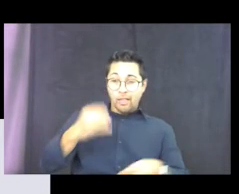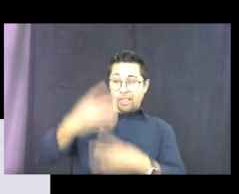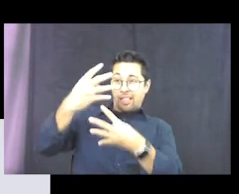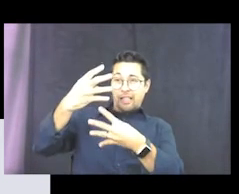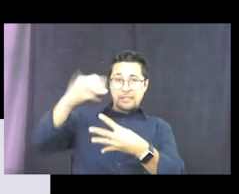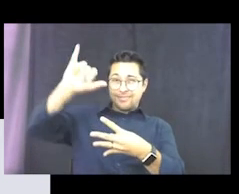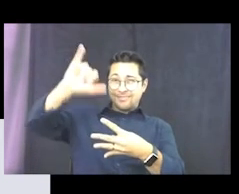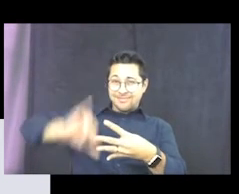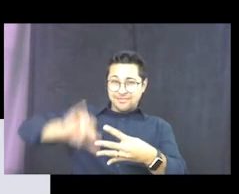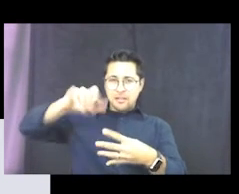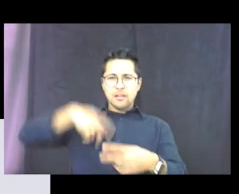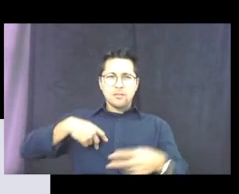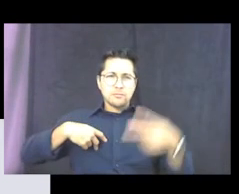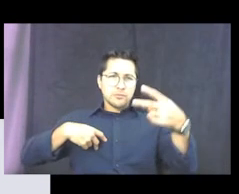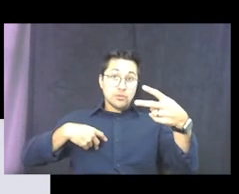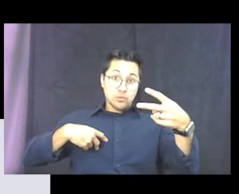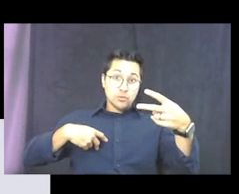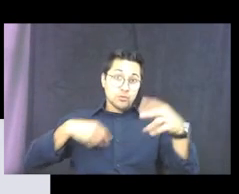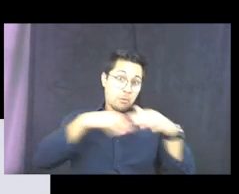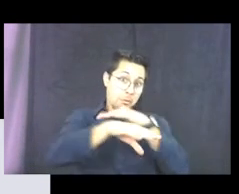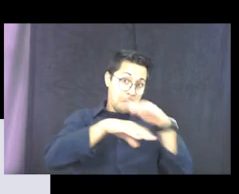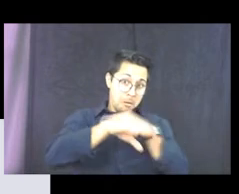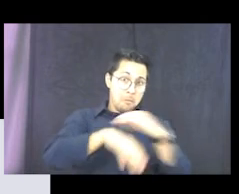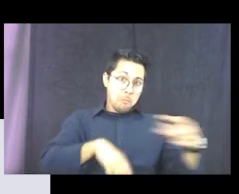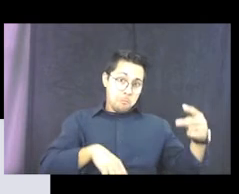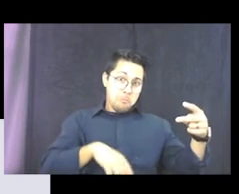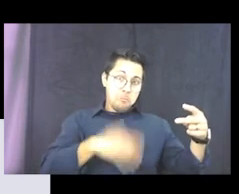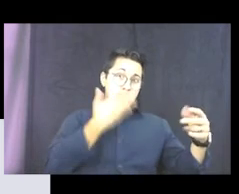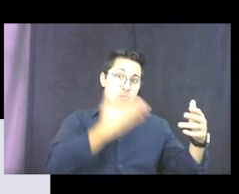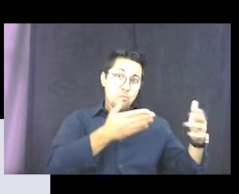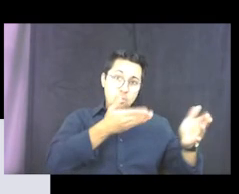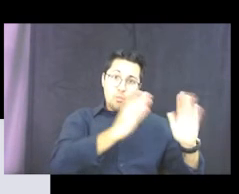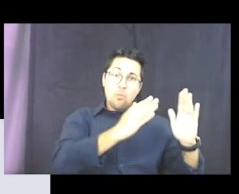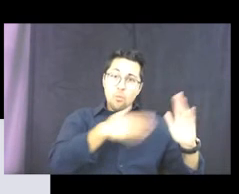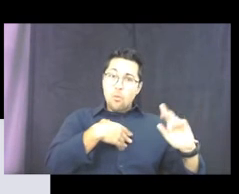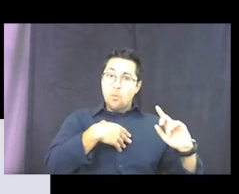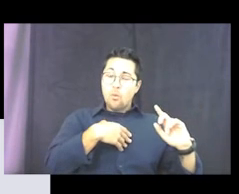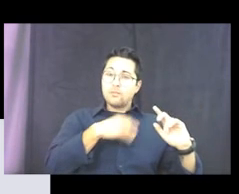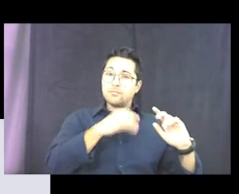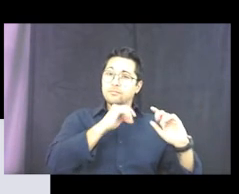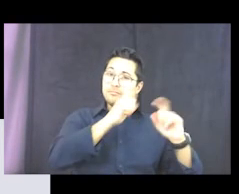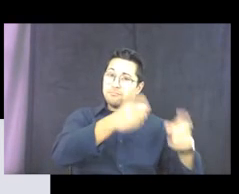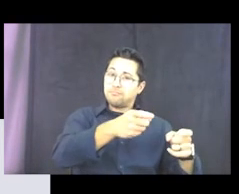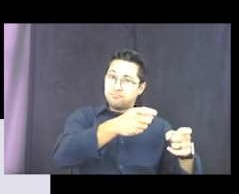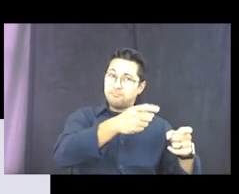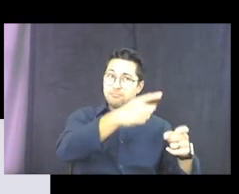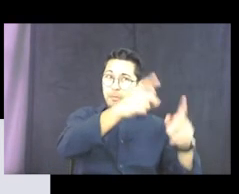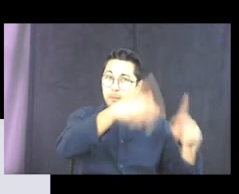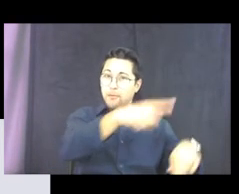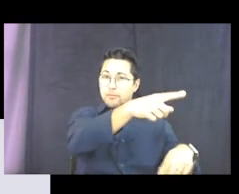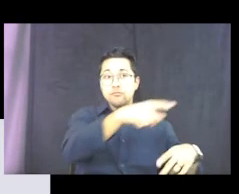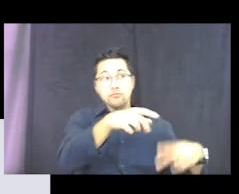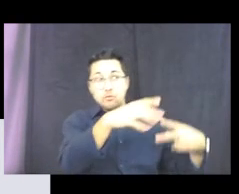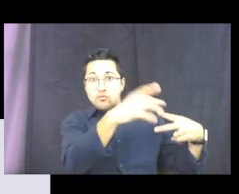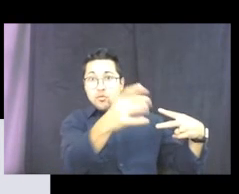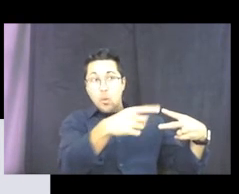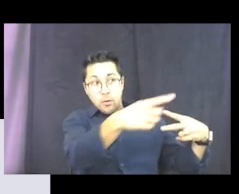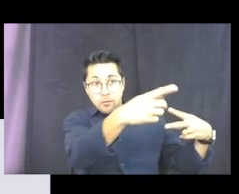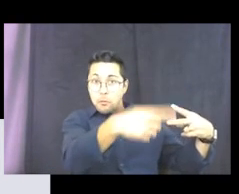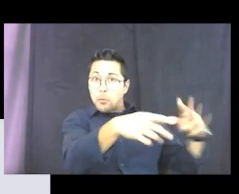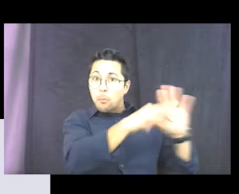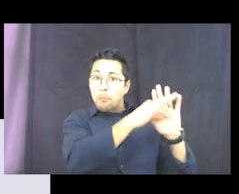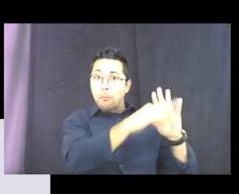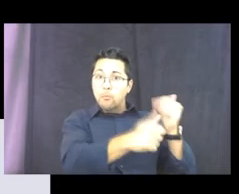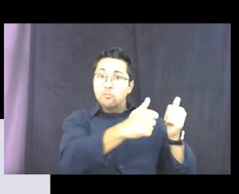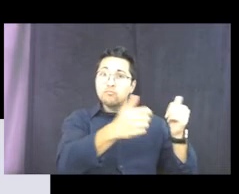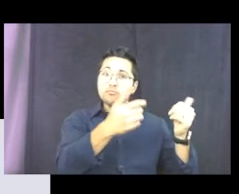and you have 2 that are accessible, that's a great way to then give the individual you're supporting a choice that they could select the one they